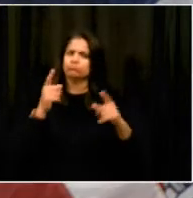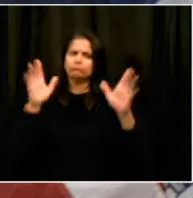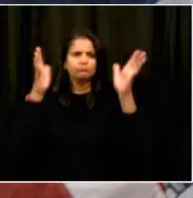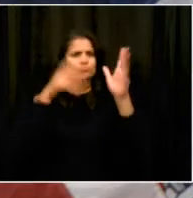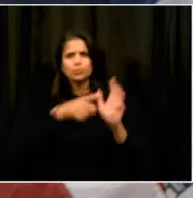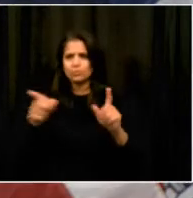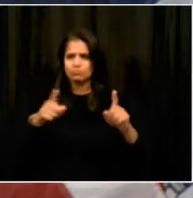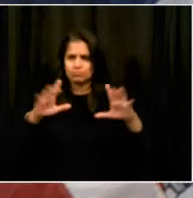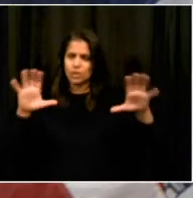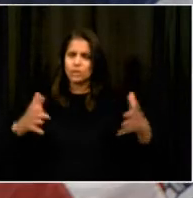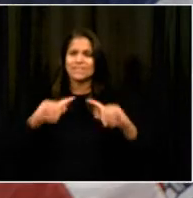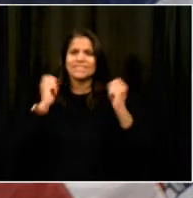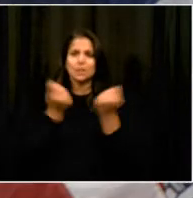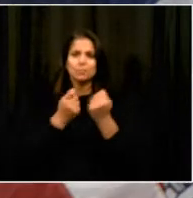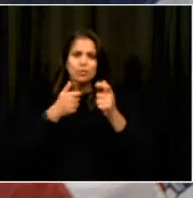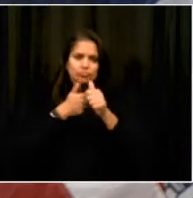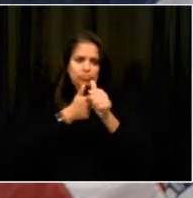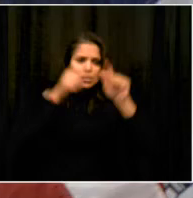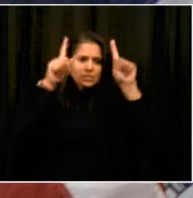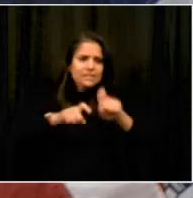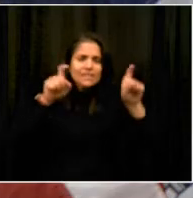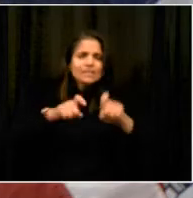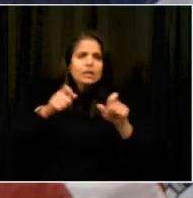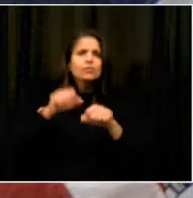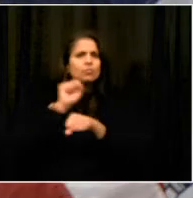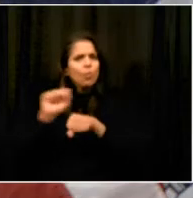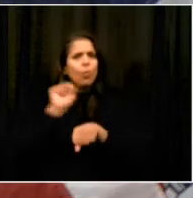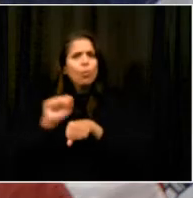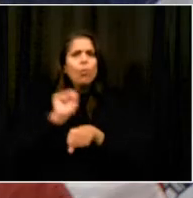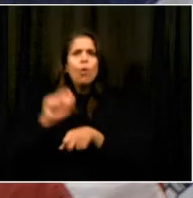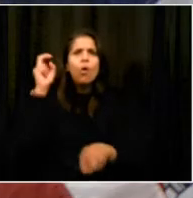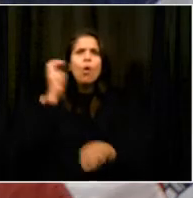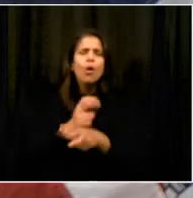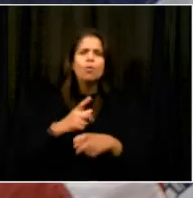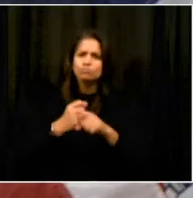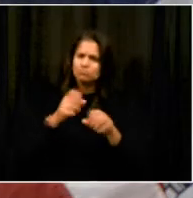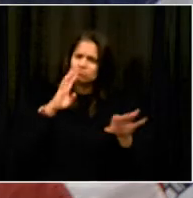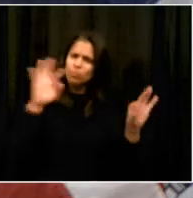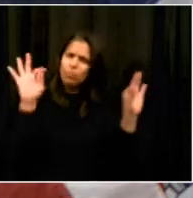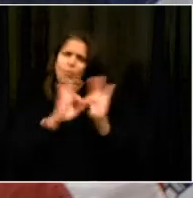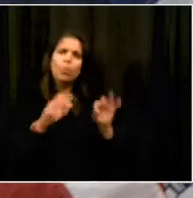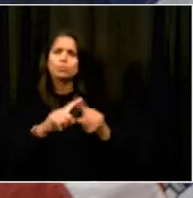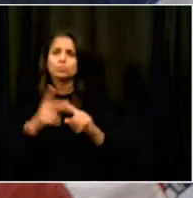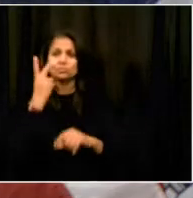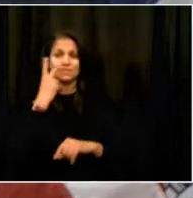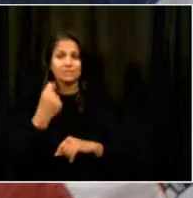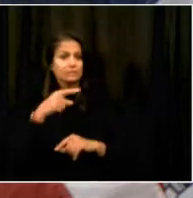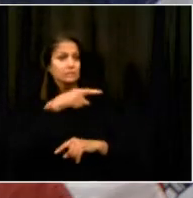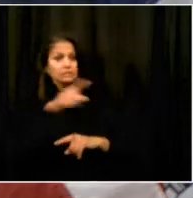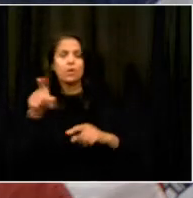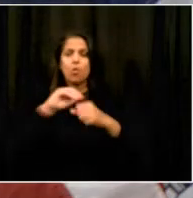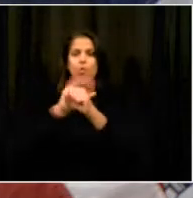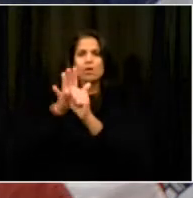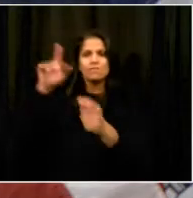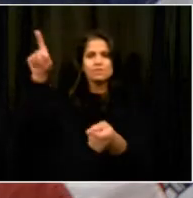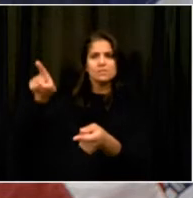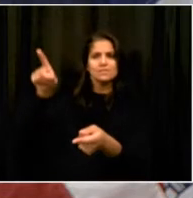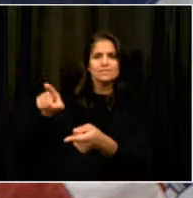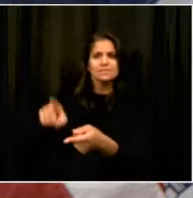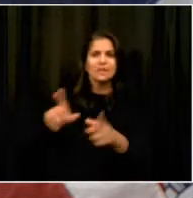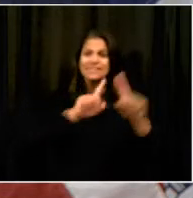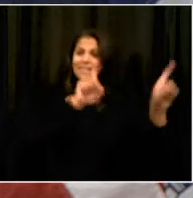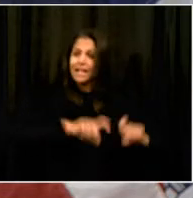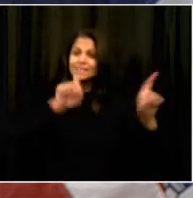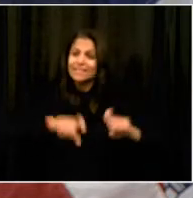important than ever in this last push here as we go through the holidays and into the new year. So I want to thank you, Ted, for your leadership. We